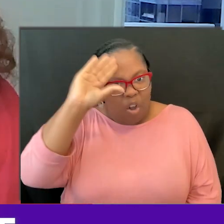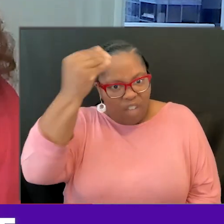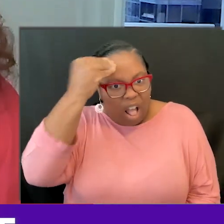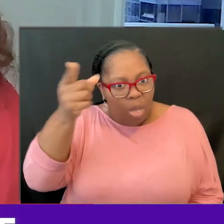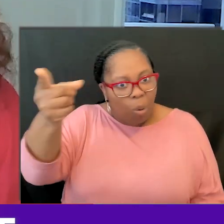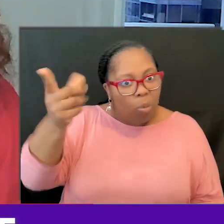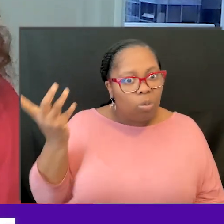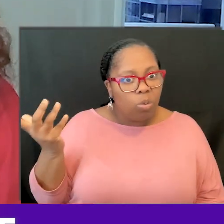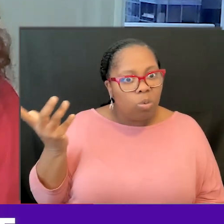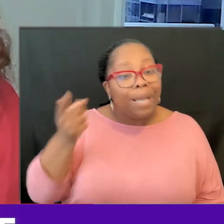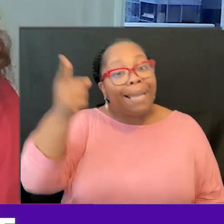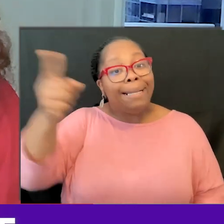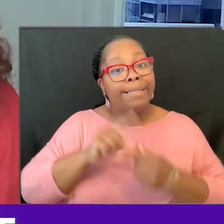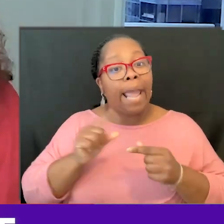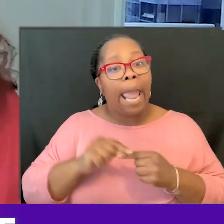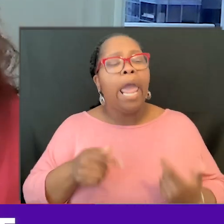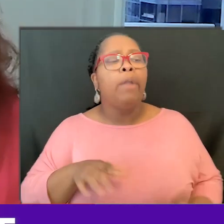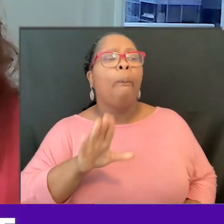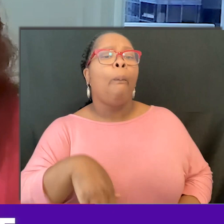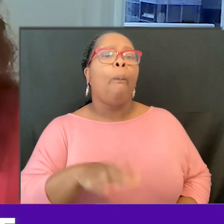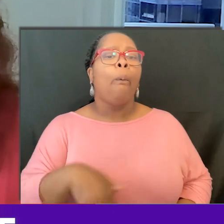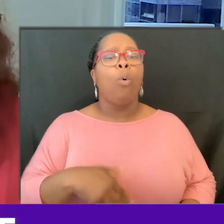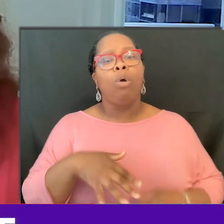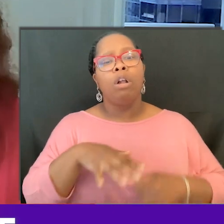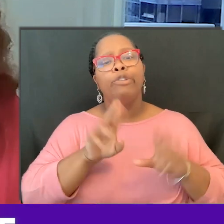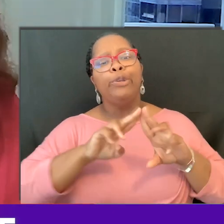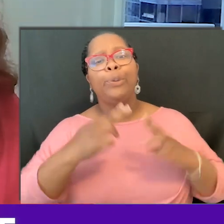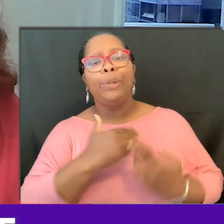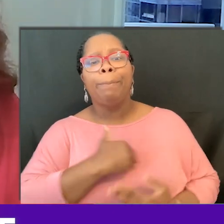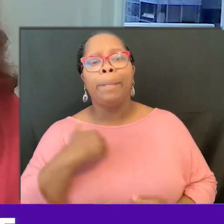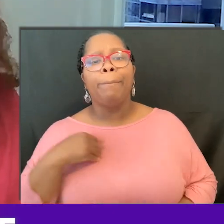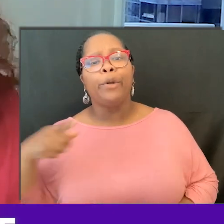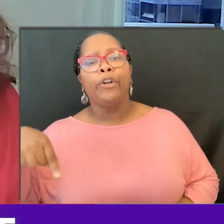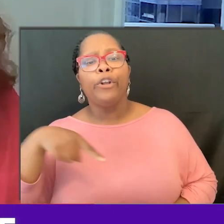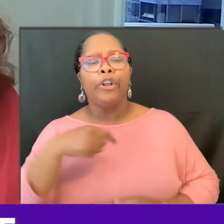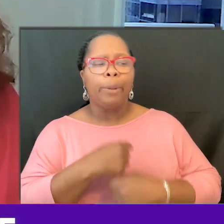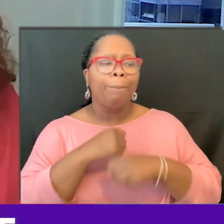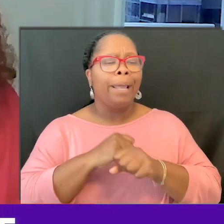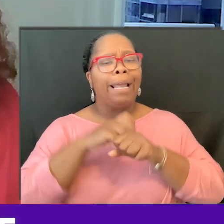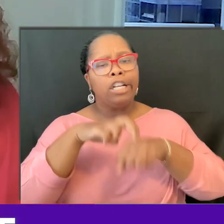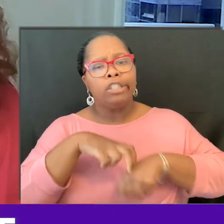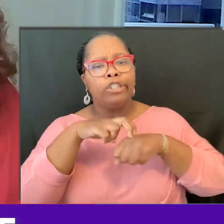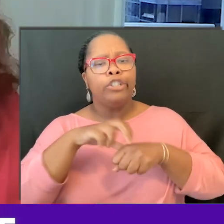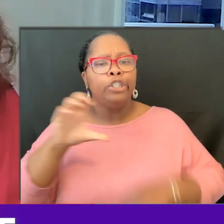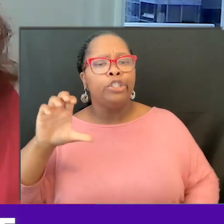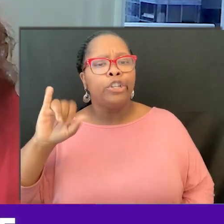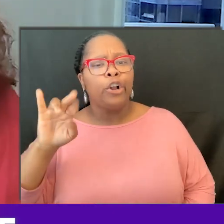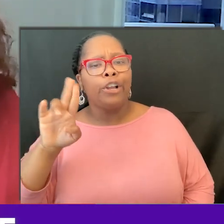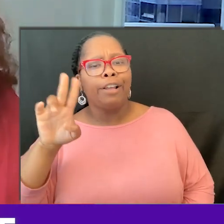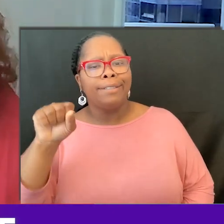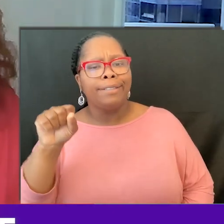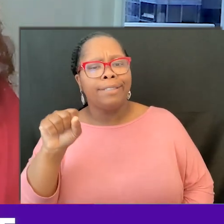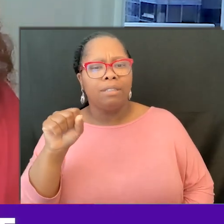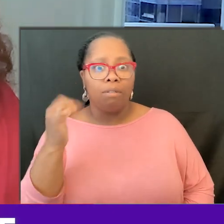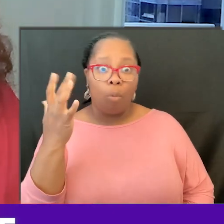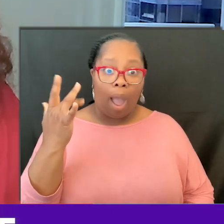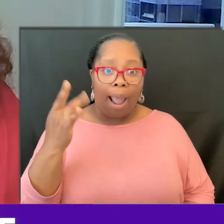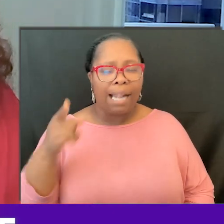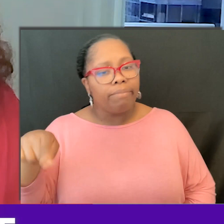said Local 99 members were creating a circus by fighting for basic living